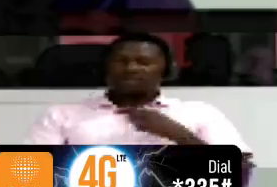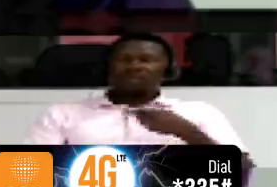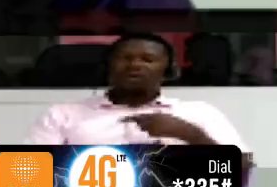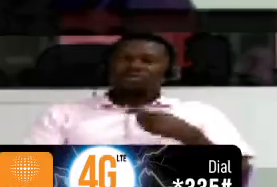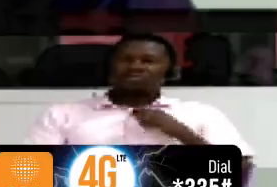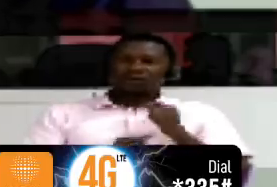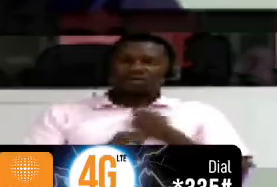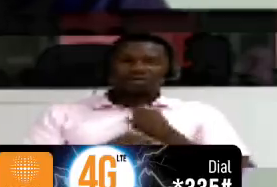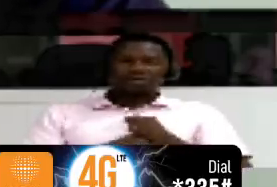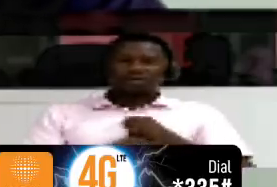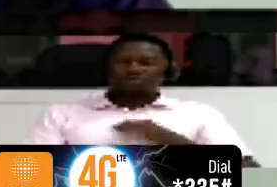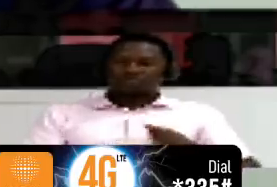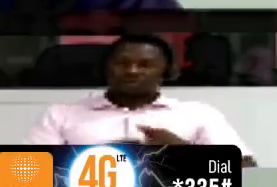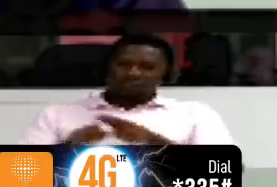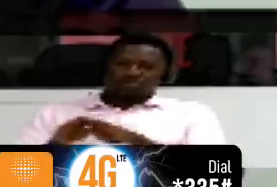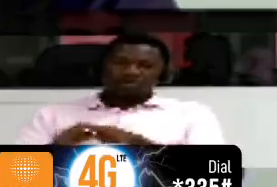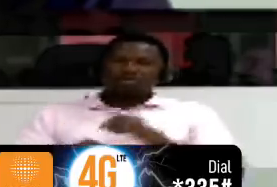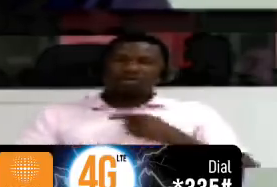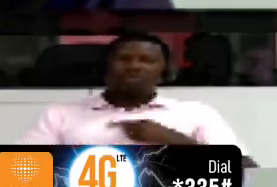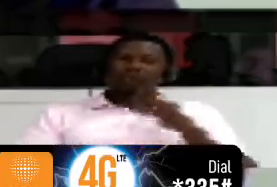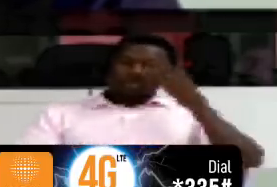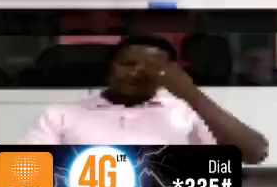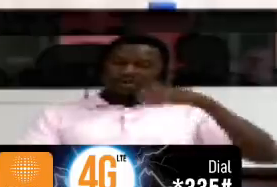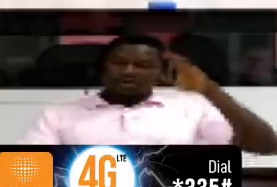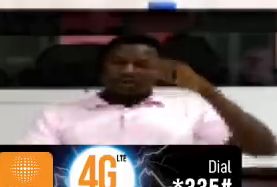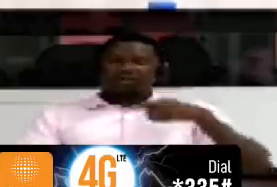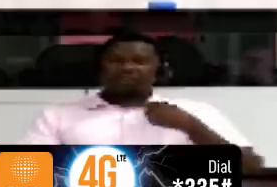moved. But commissioners, if you have any questions,